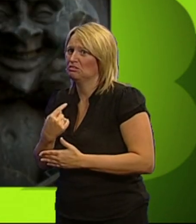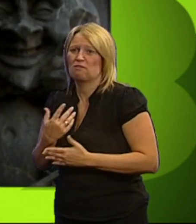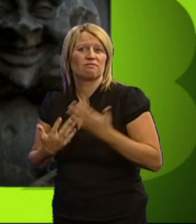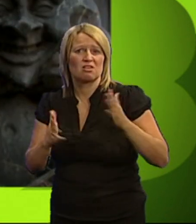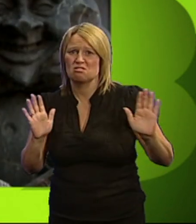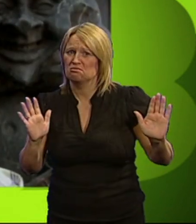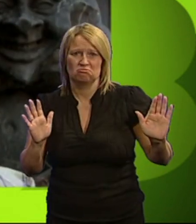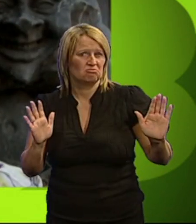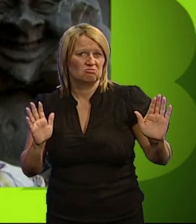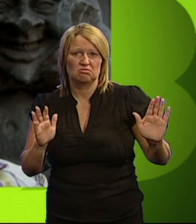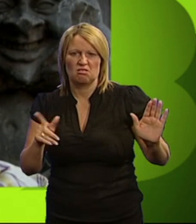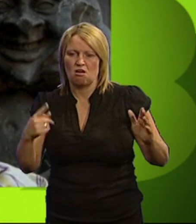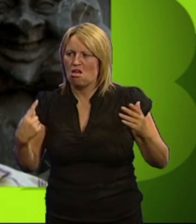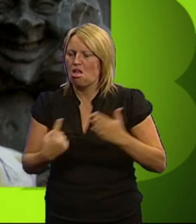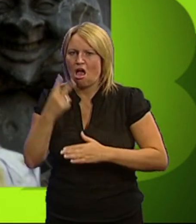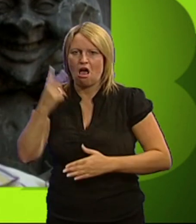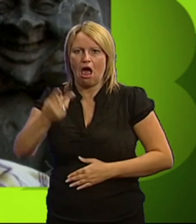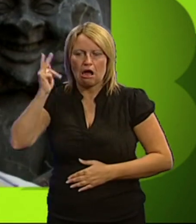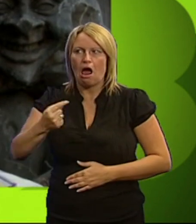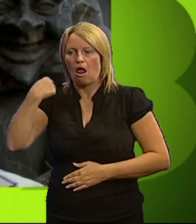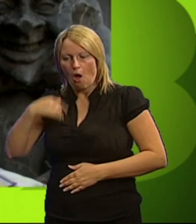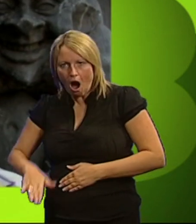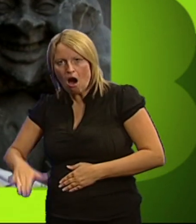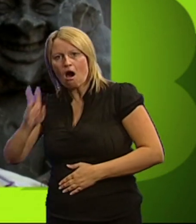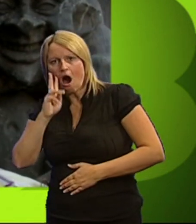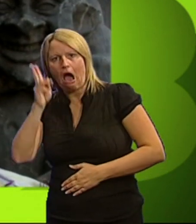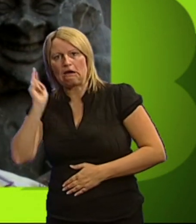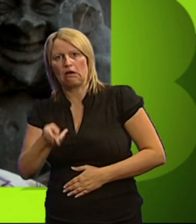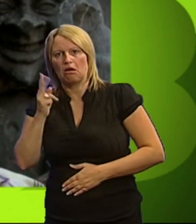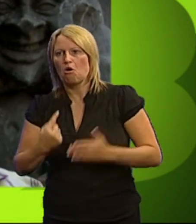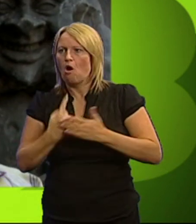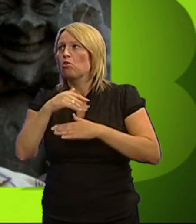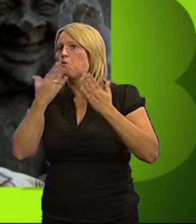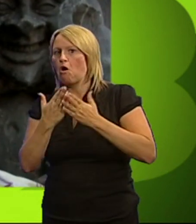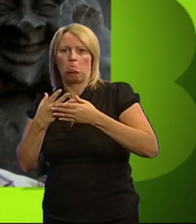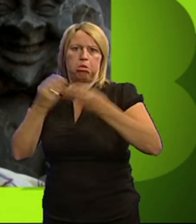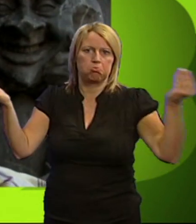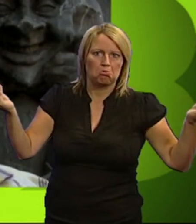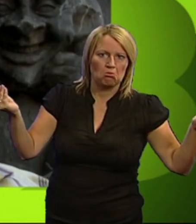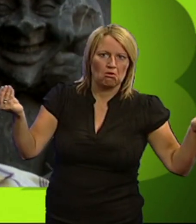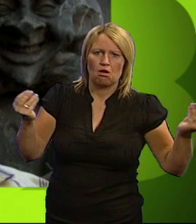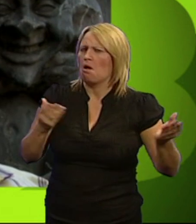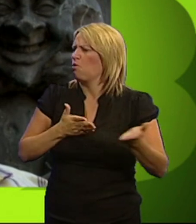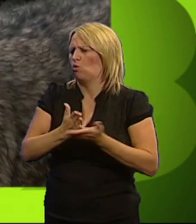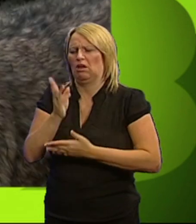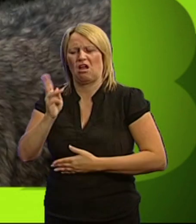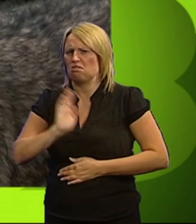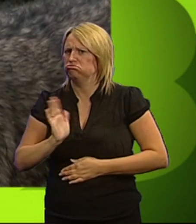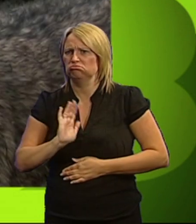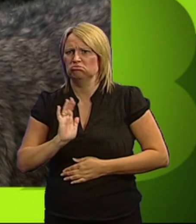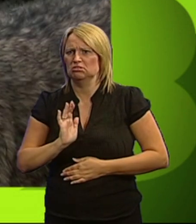It's not just that. She's done this ever since we were little. Turns up, promises the world, then